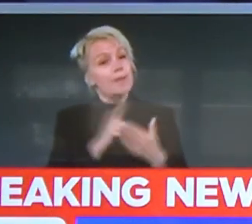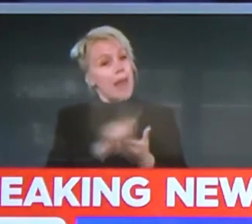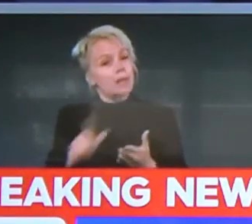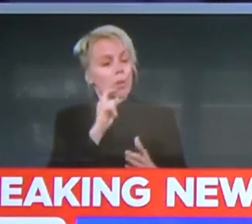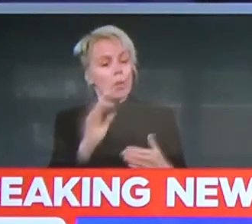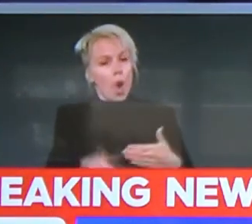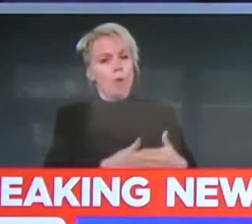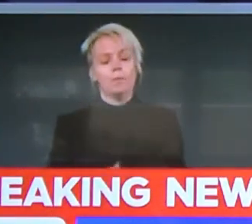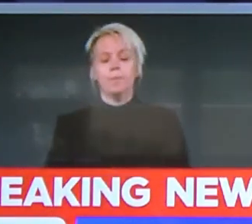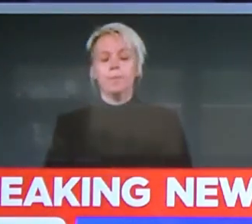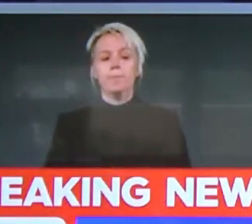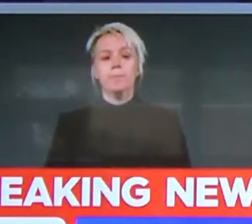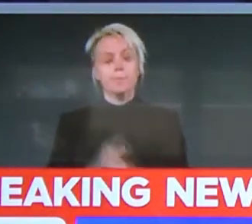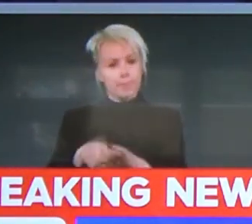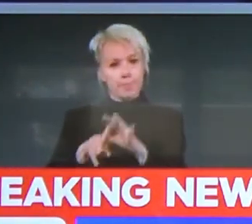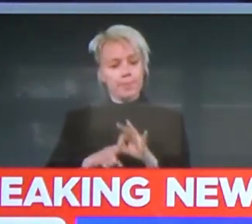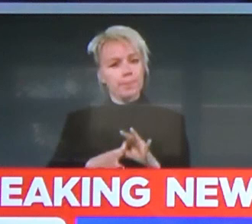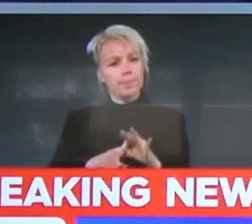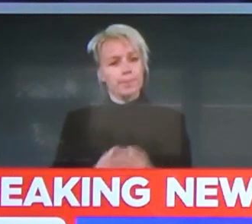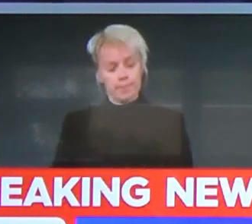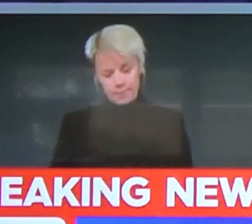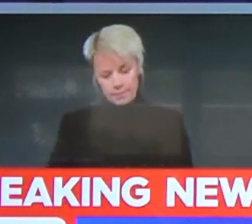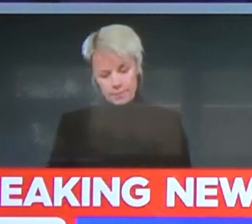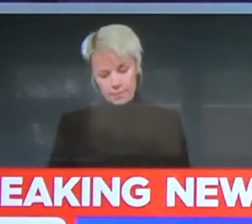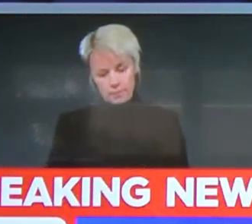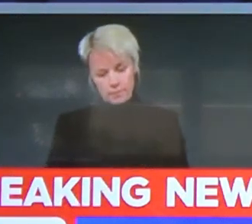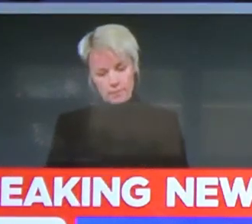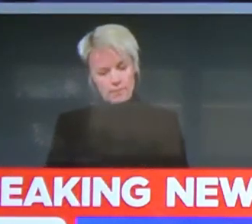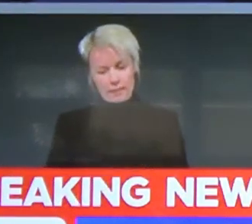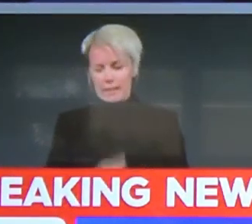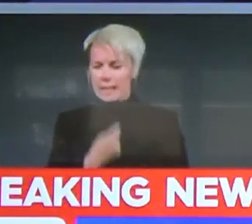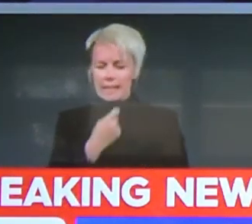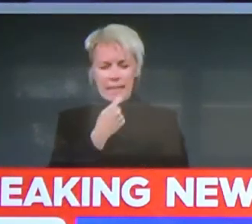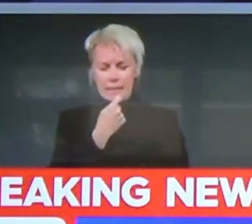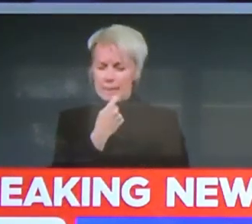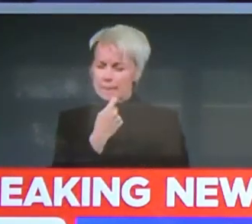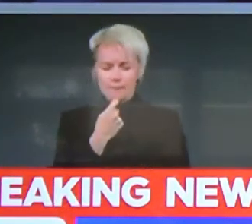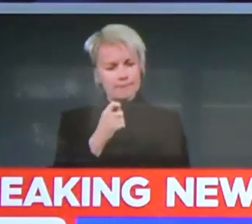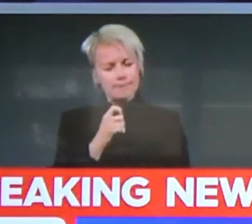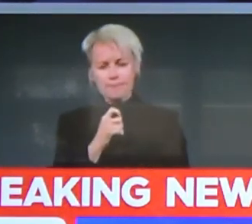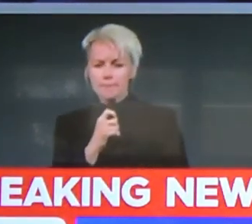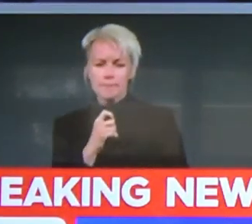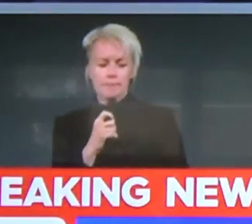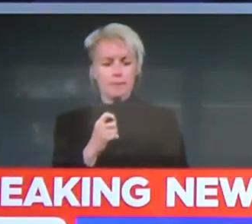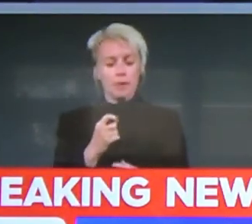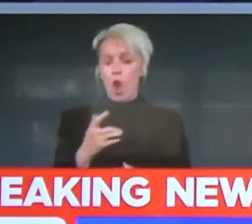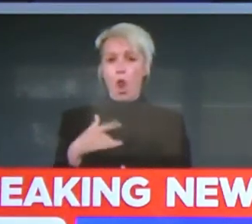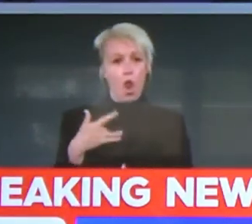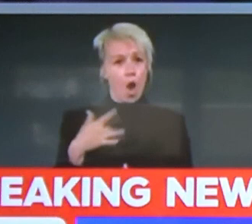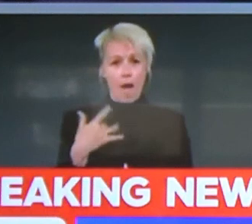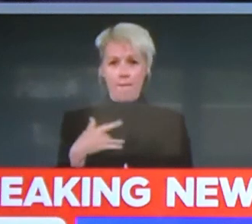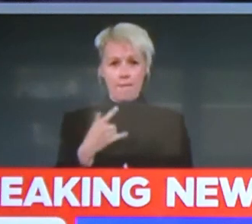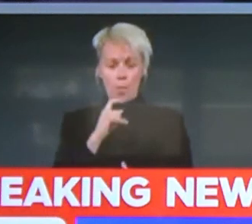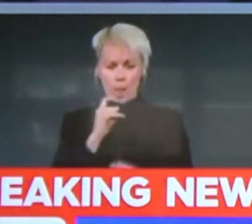Andrew. This does seem to be something really incongruous about the fact that life as we know it